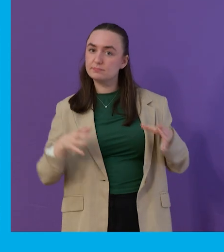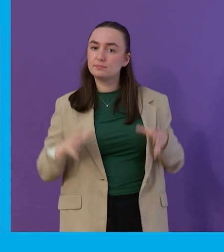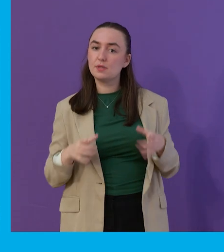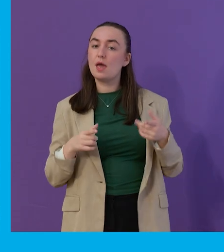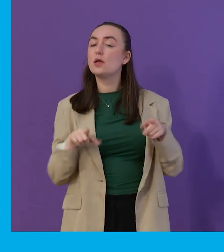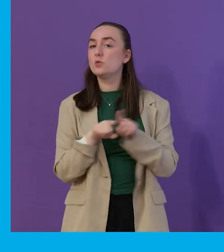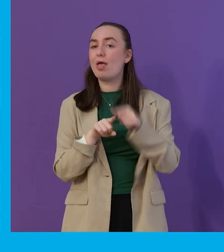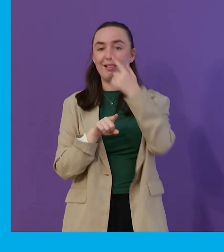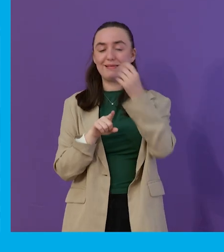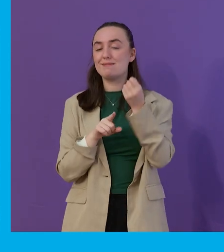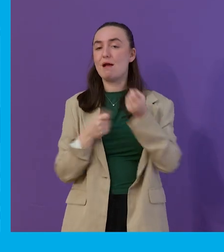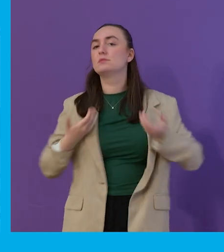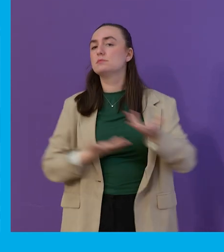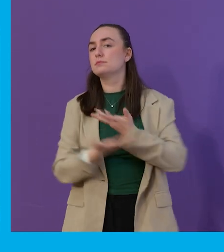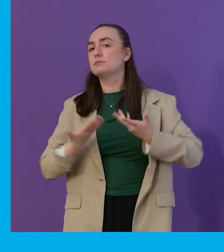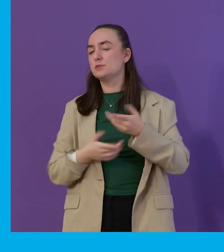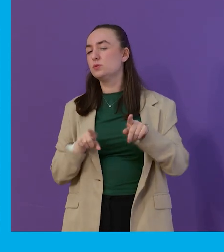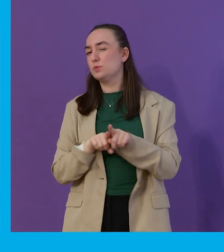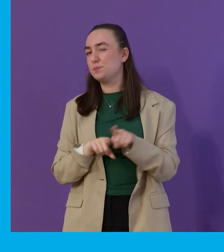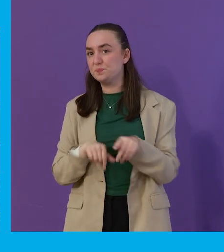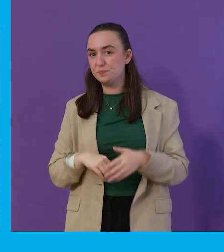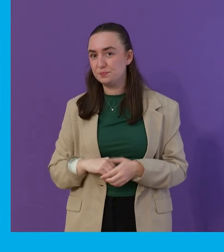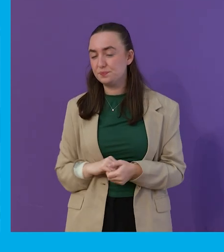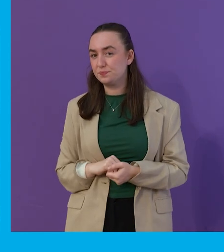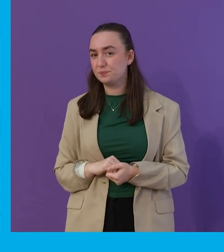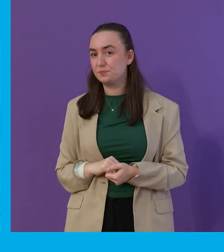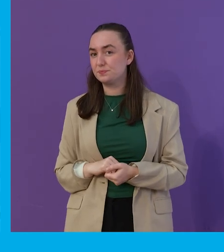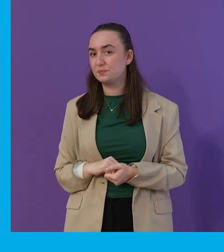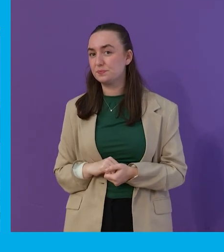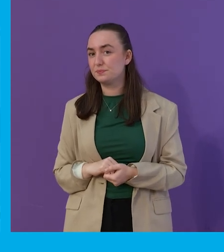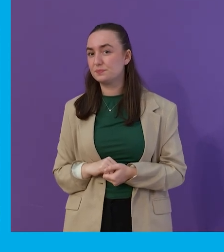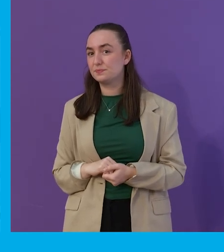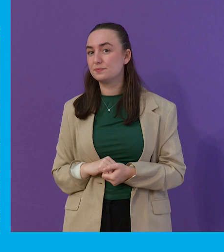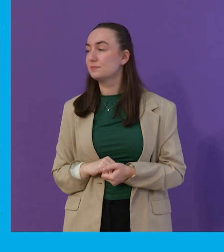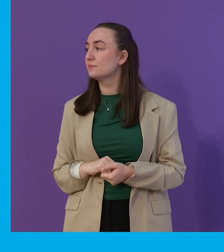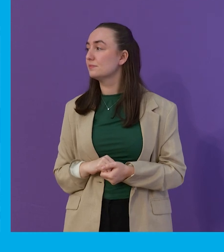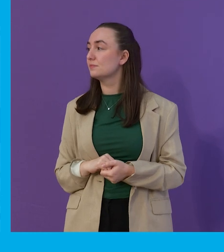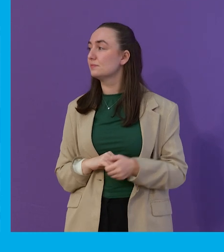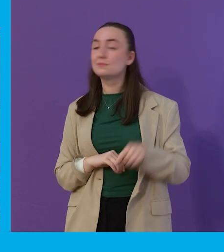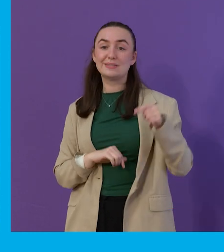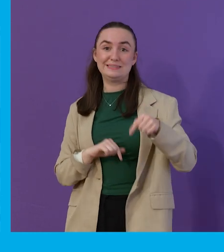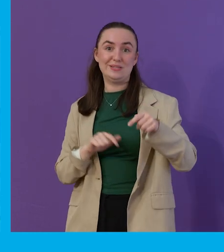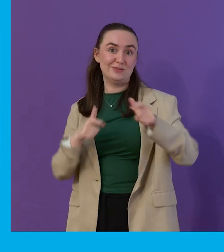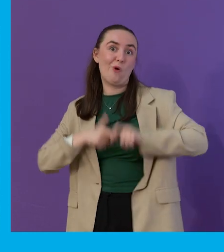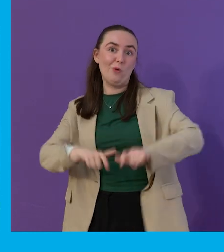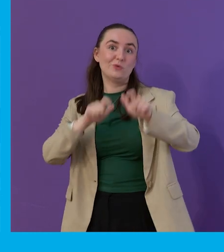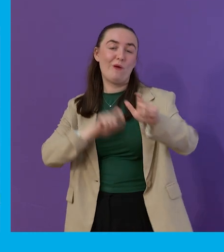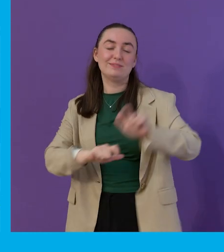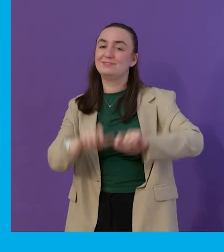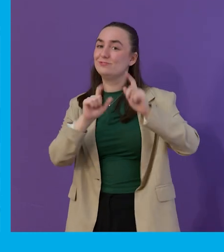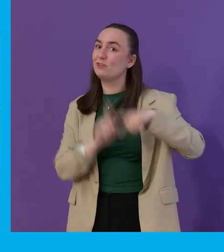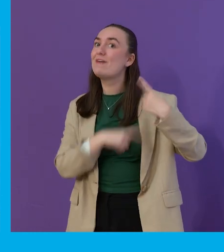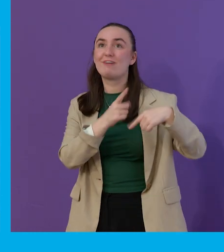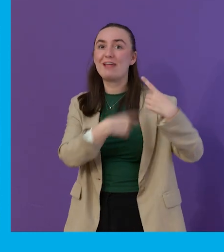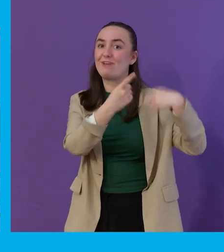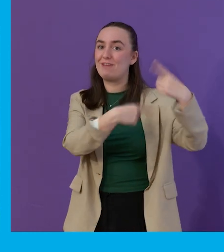the manner as that outline earlier. There's a local governance review, which is ongoing. It seems to be ongoing forever. Yes.